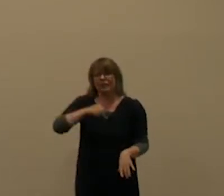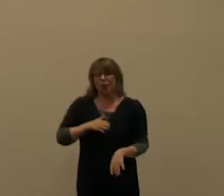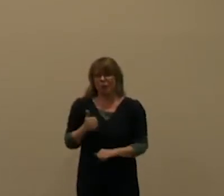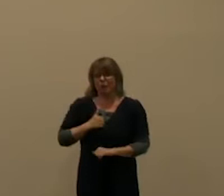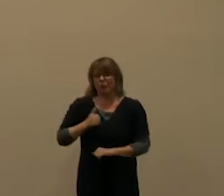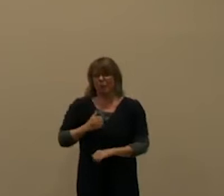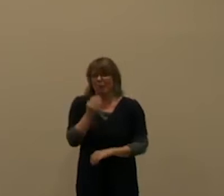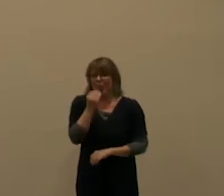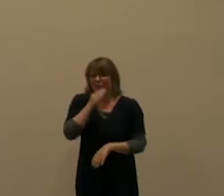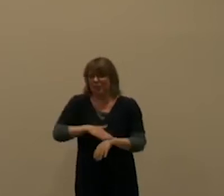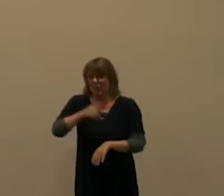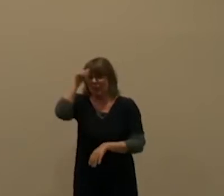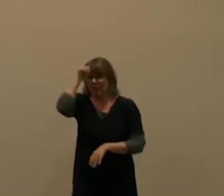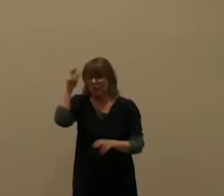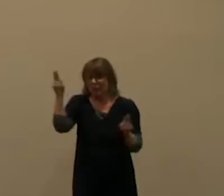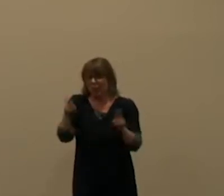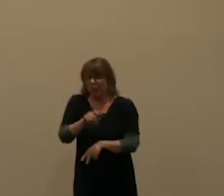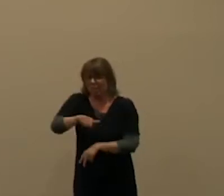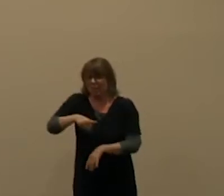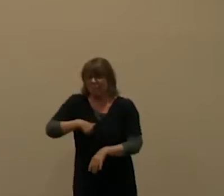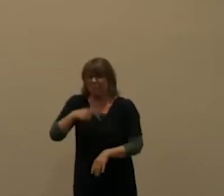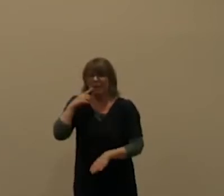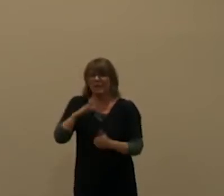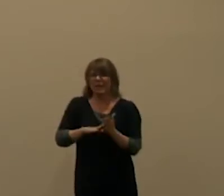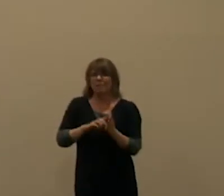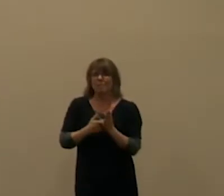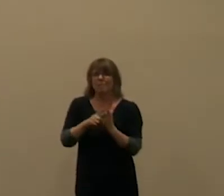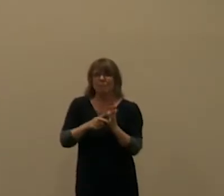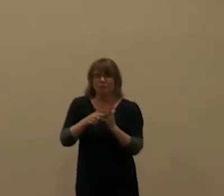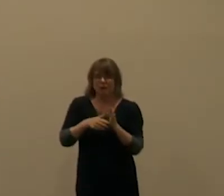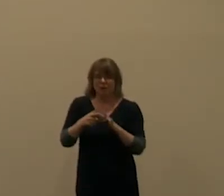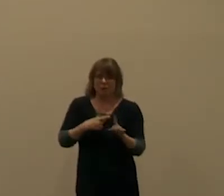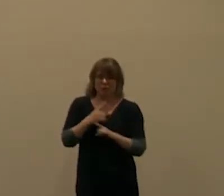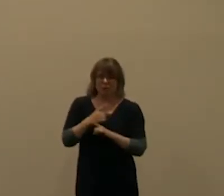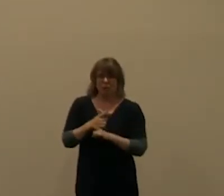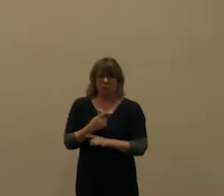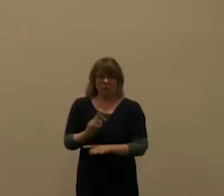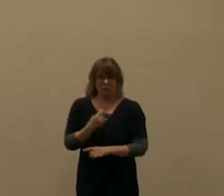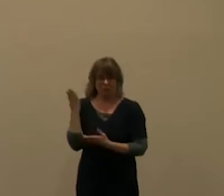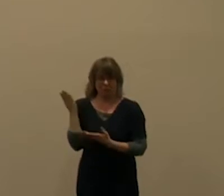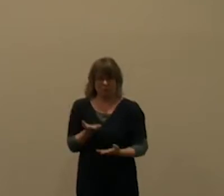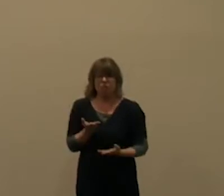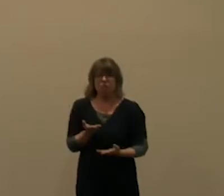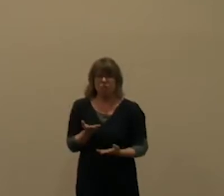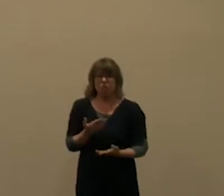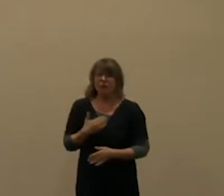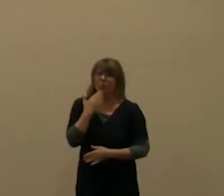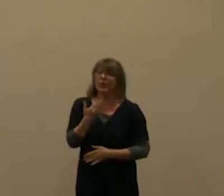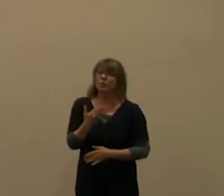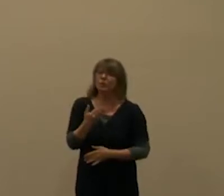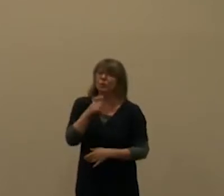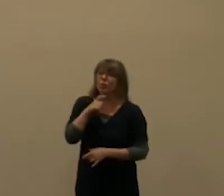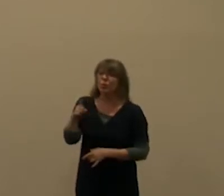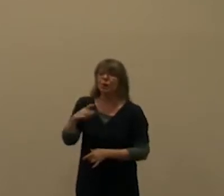okay. My name is Marijn, I'll be talking a little more about myself very soon after the thank you to the